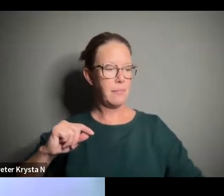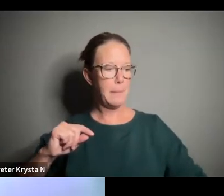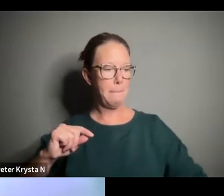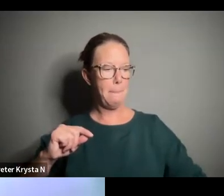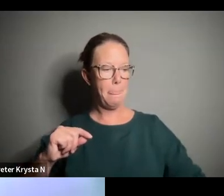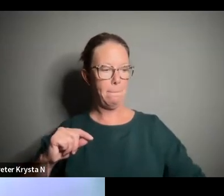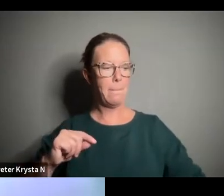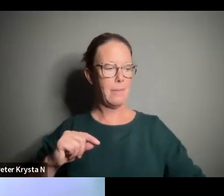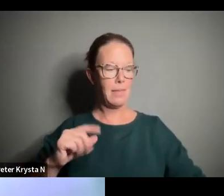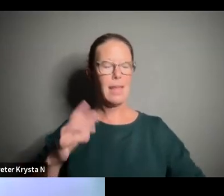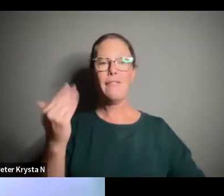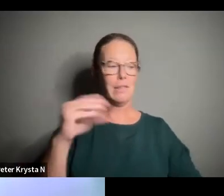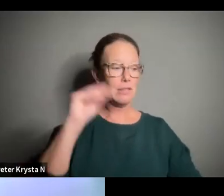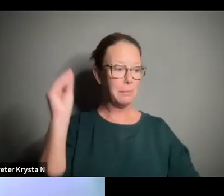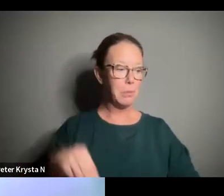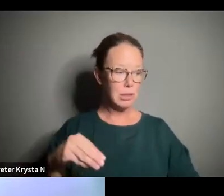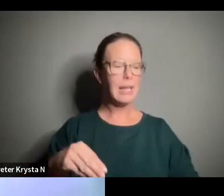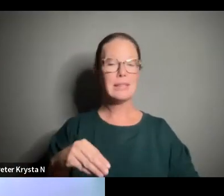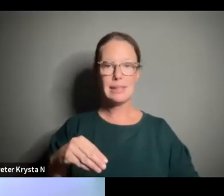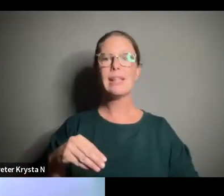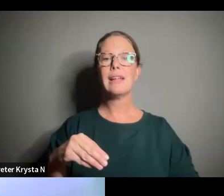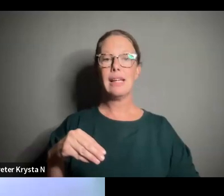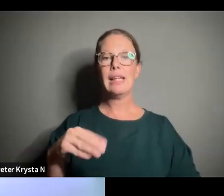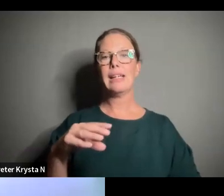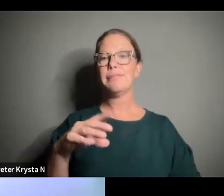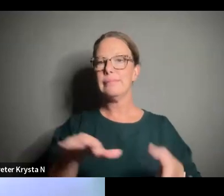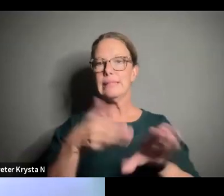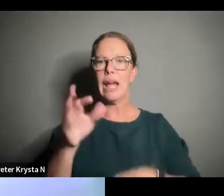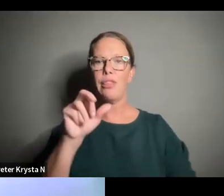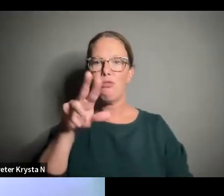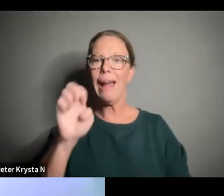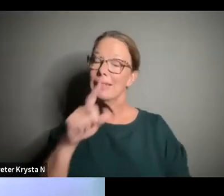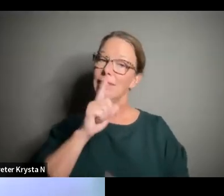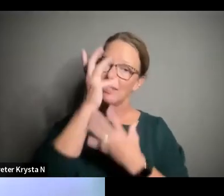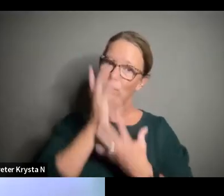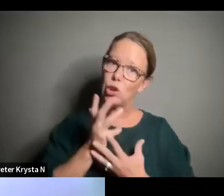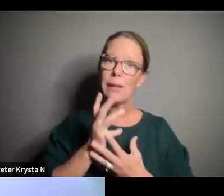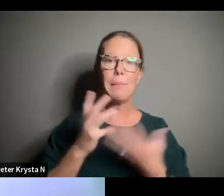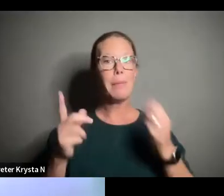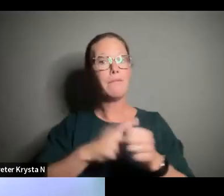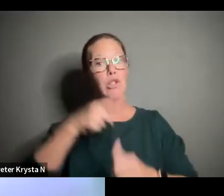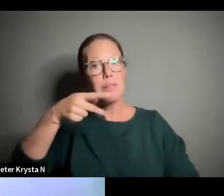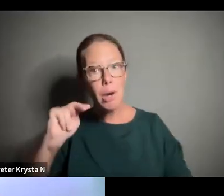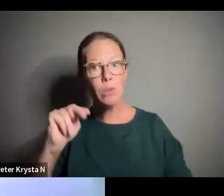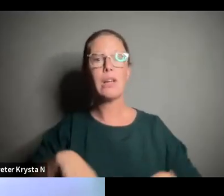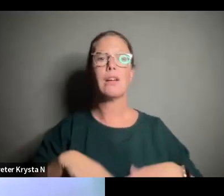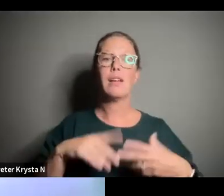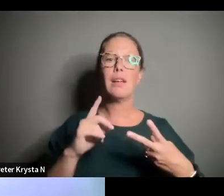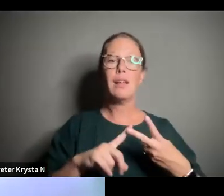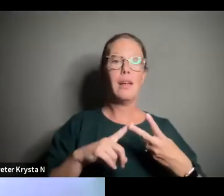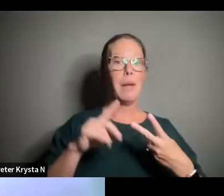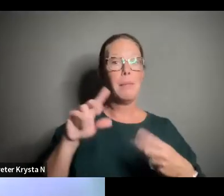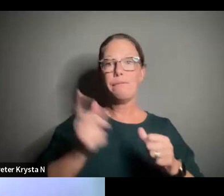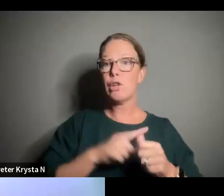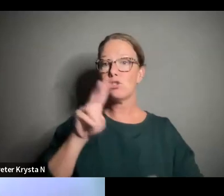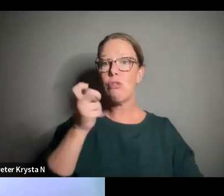about a 15% death rate in the first 60 days. And this is the unfortunate aspect. You may get your first pneumonia, you may get your first decubitus ulcer.